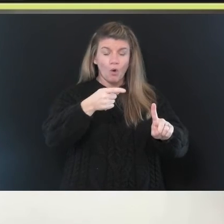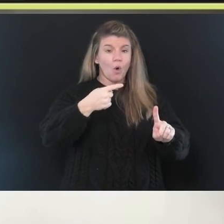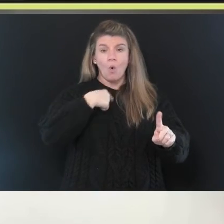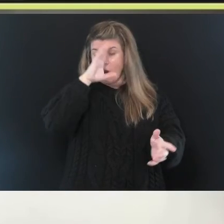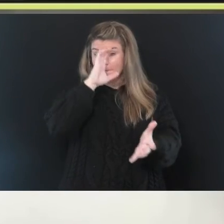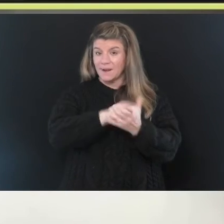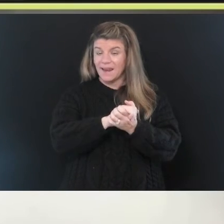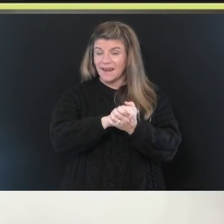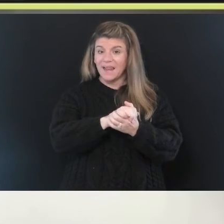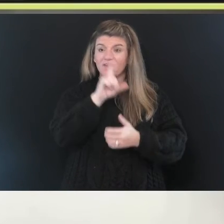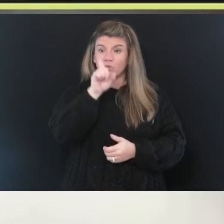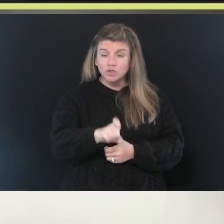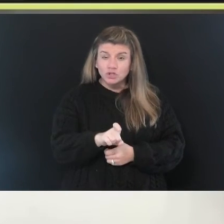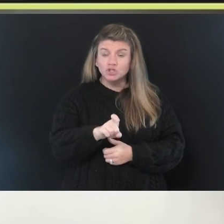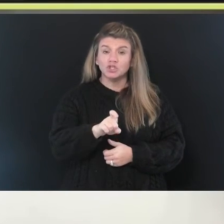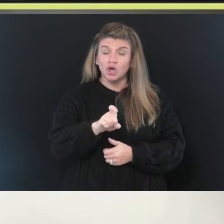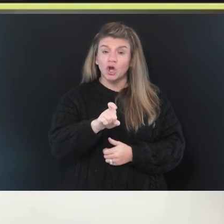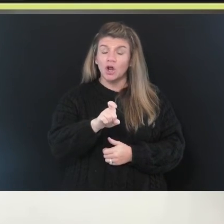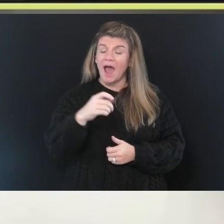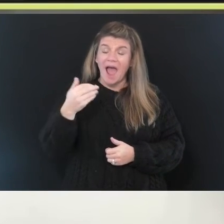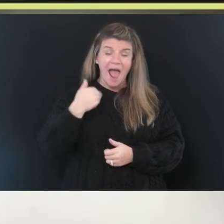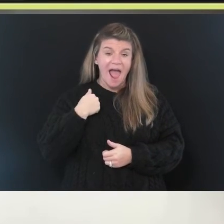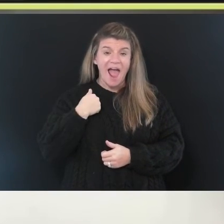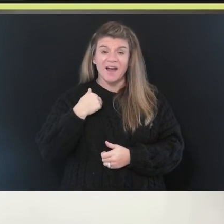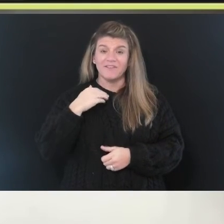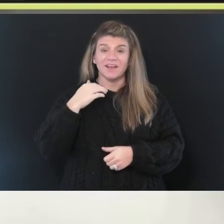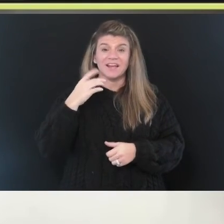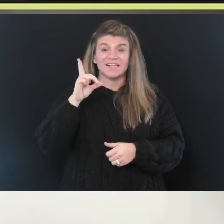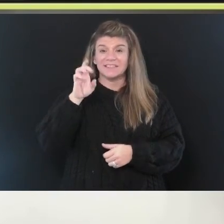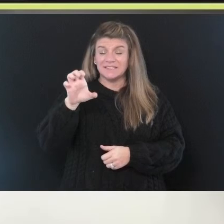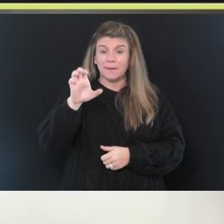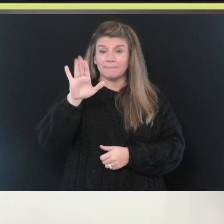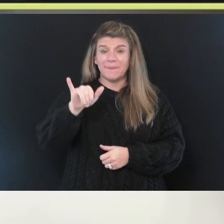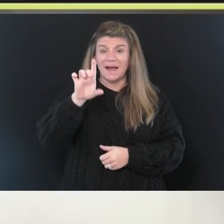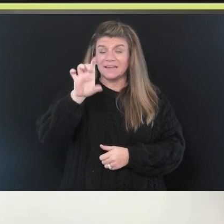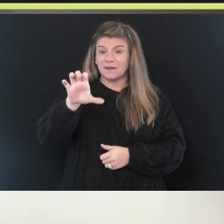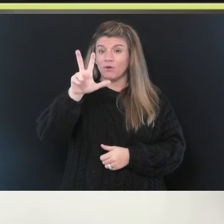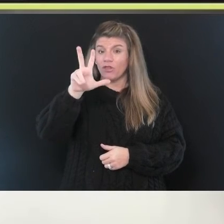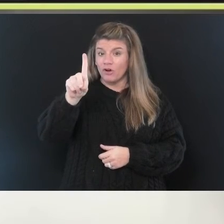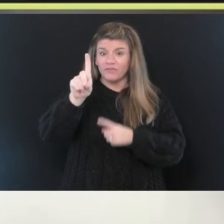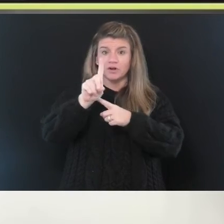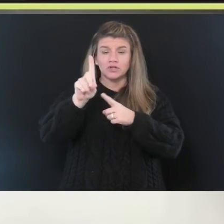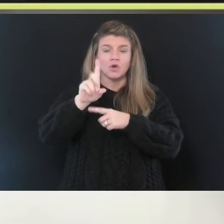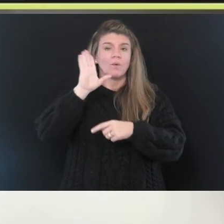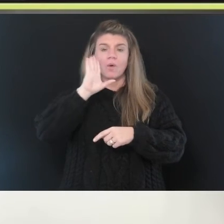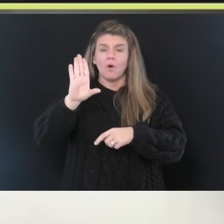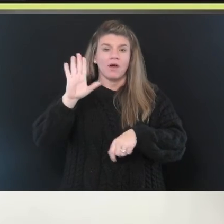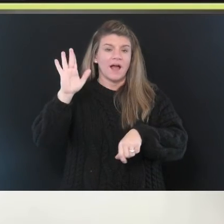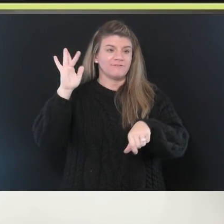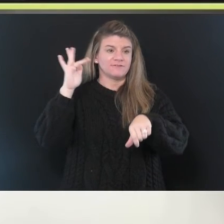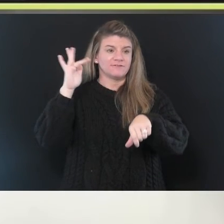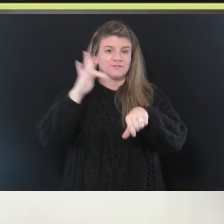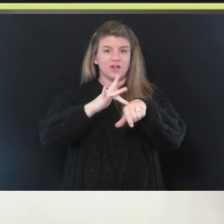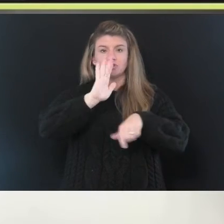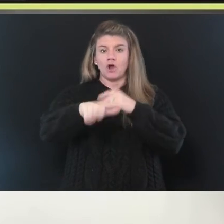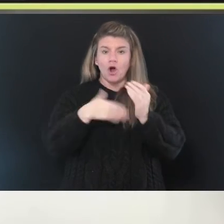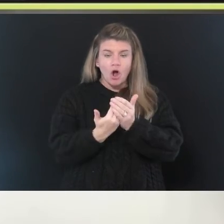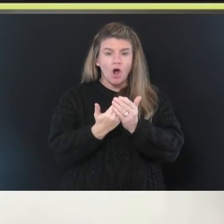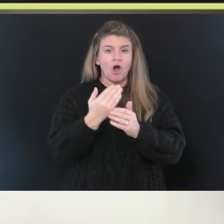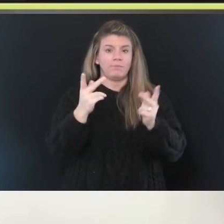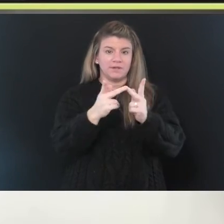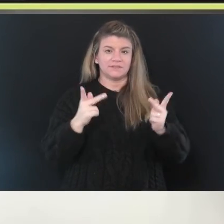than 31 December, we will have touched all 214 long-term care facilities, staff